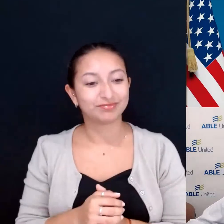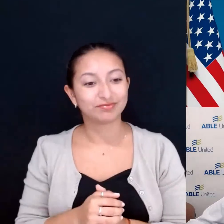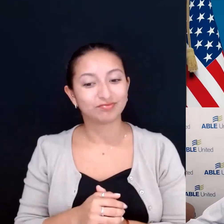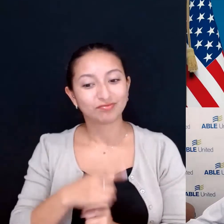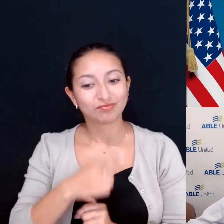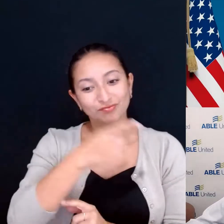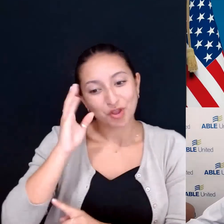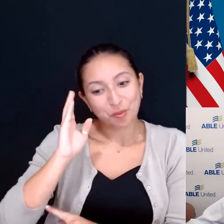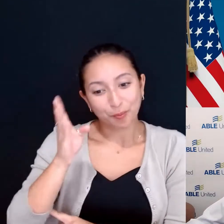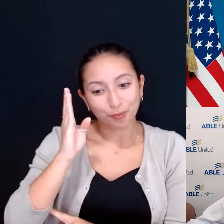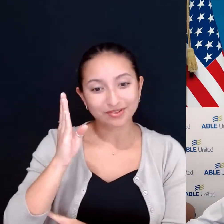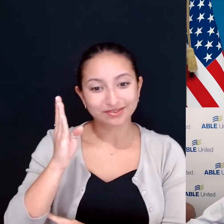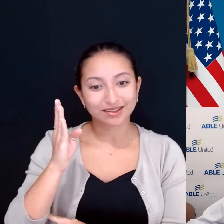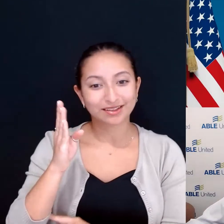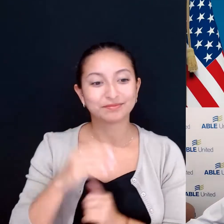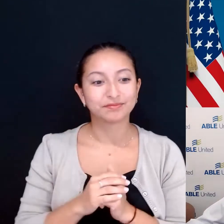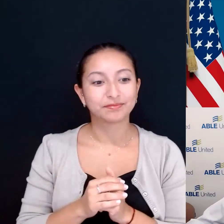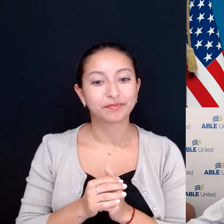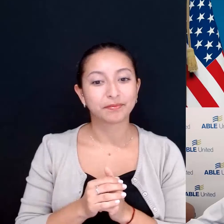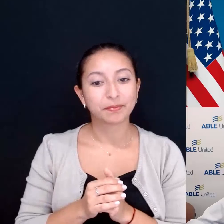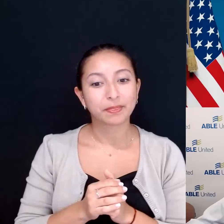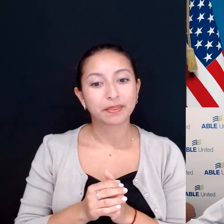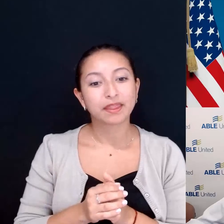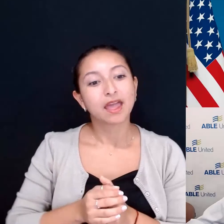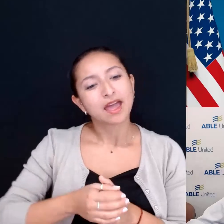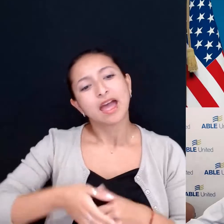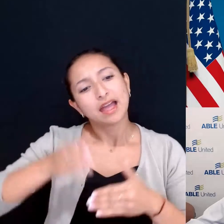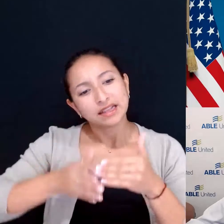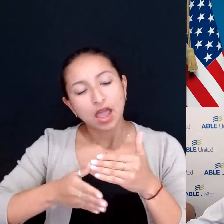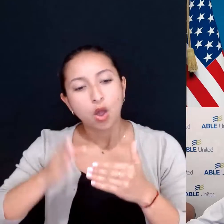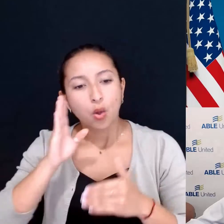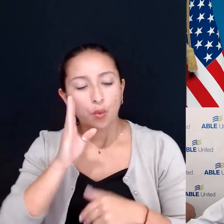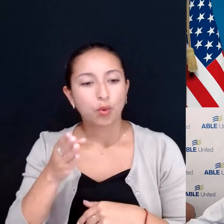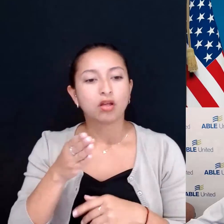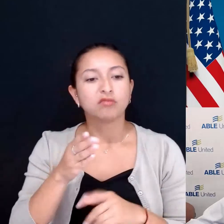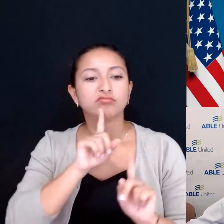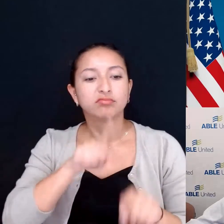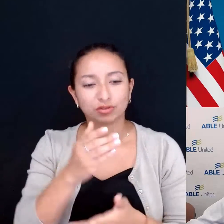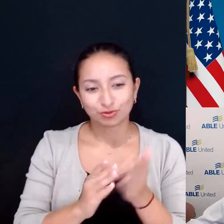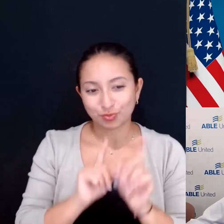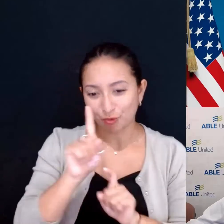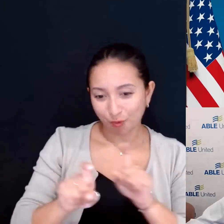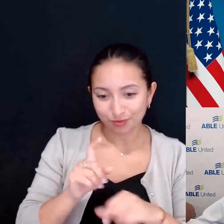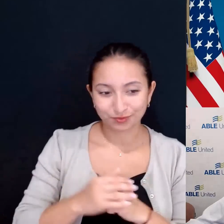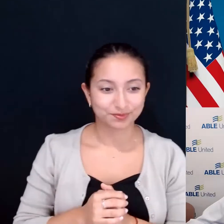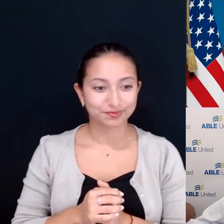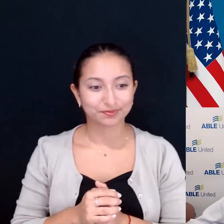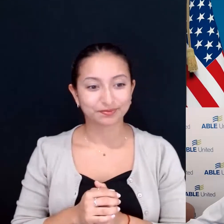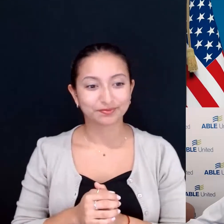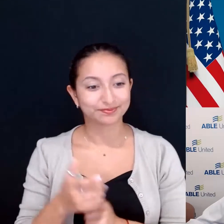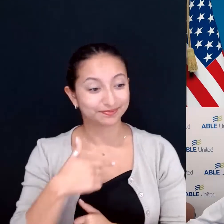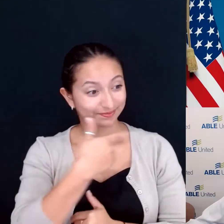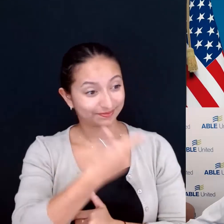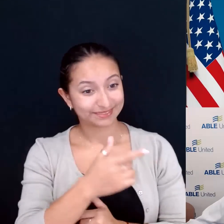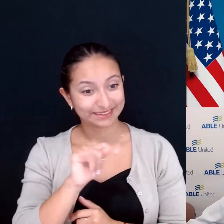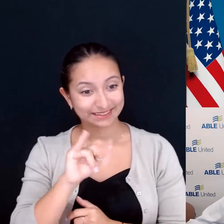this, and we'll have some time at the end to tackle some of your most frequently asked questions. So, Tina, Beautiful. take Thank it you so away.